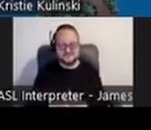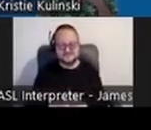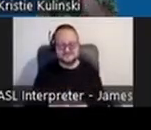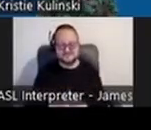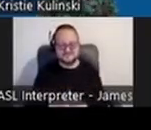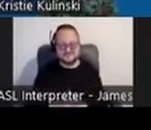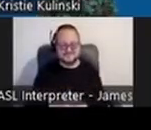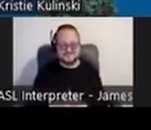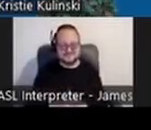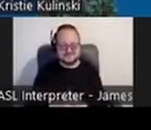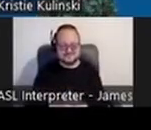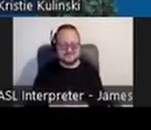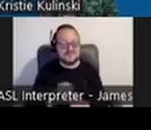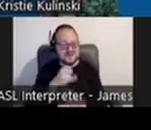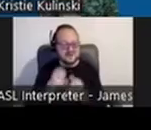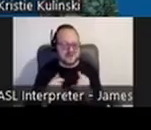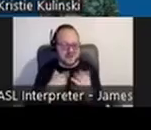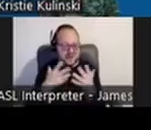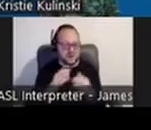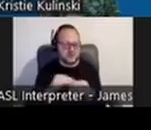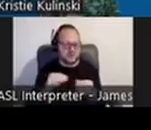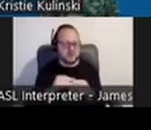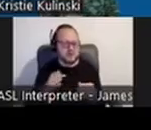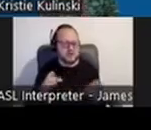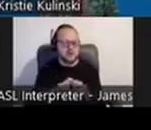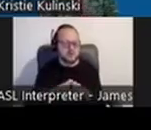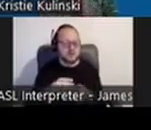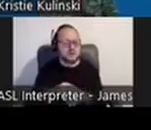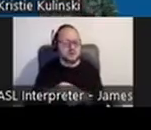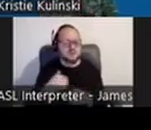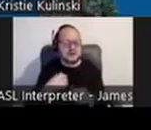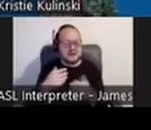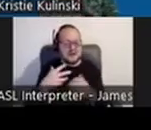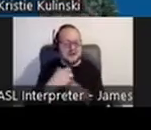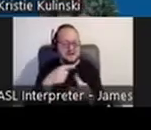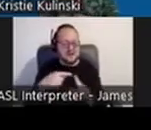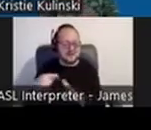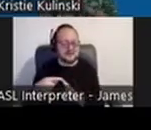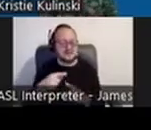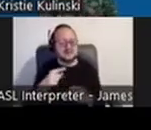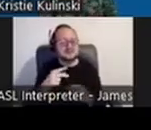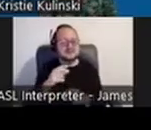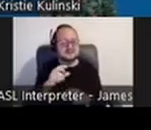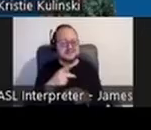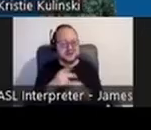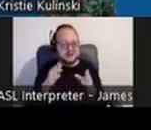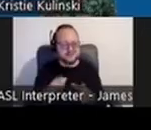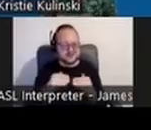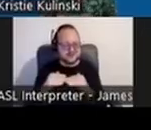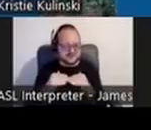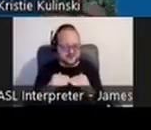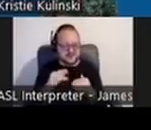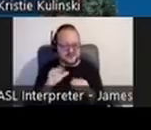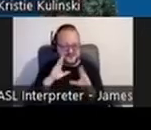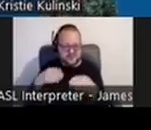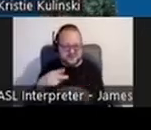And finally, I want to conclude by highlighting an example of a CBO healthcare partnership that's focused on family caregivers. I want to credit